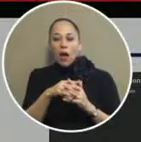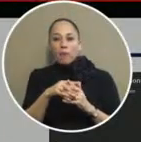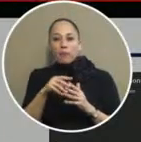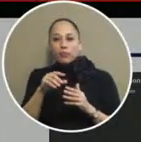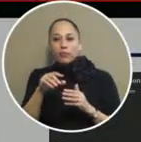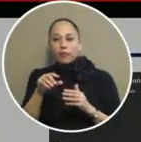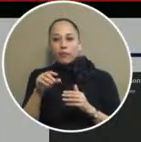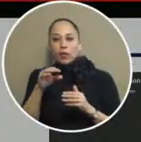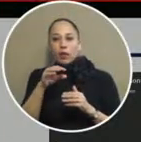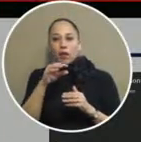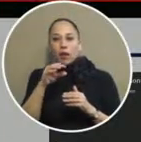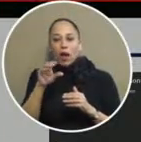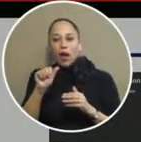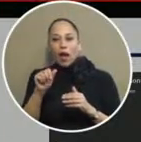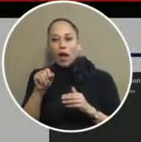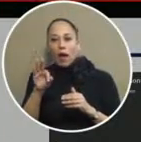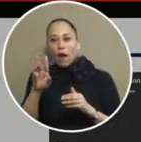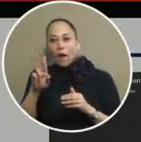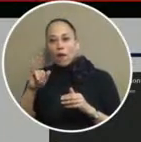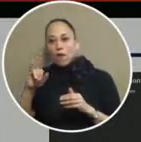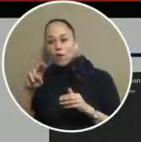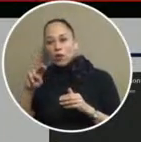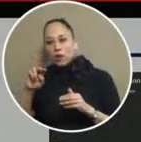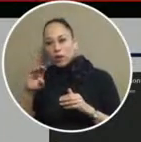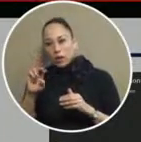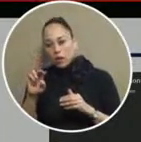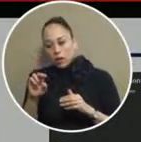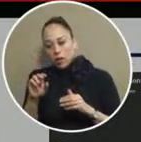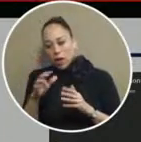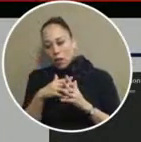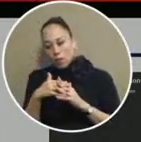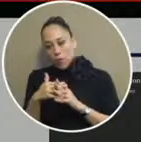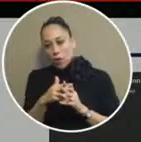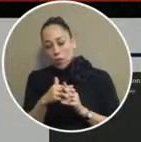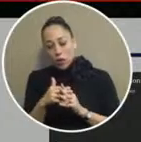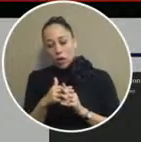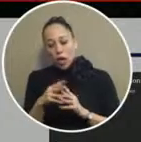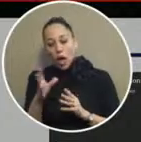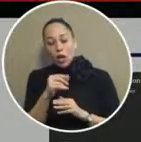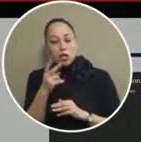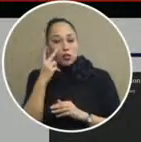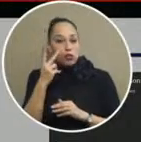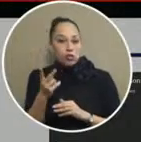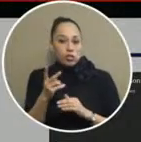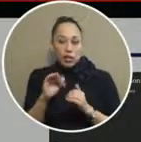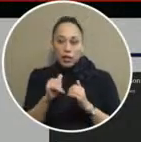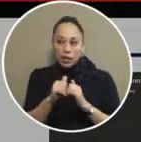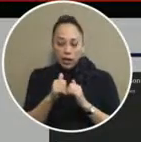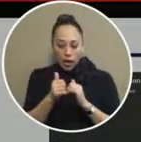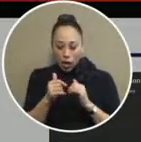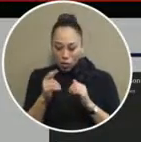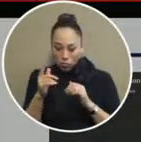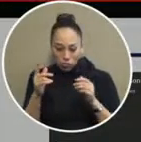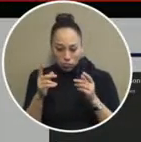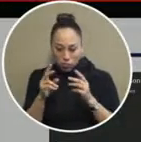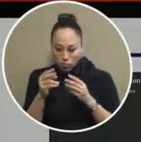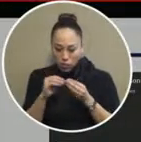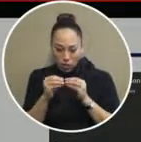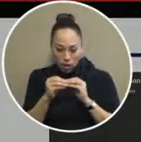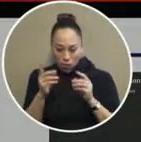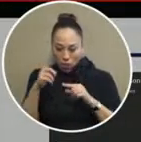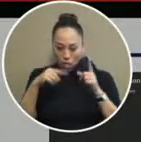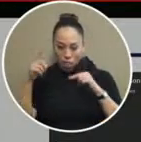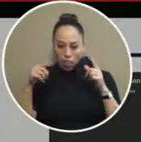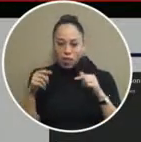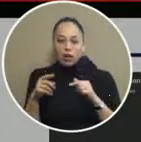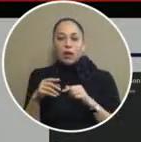We need to mention that what we see as demographics and how the disparities of the virus in the